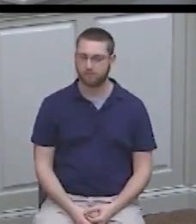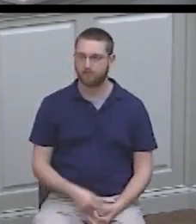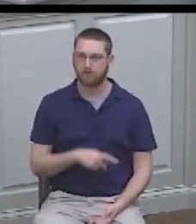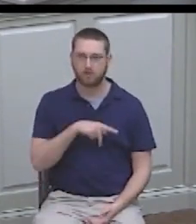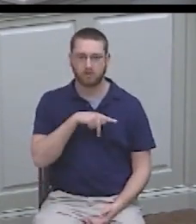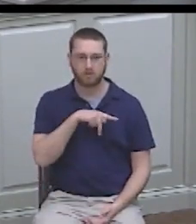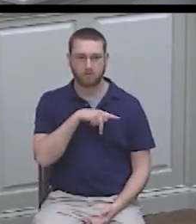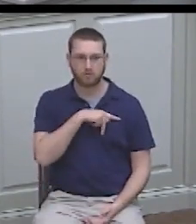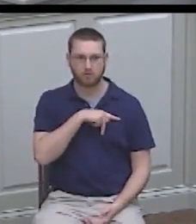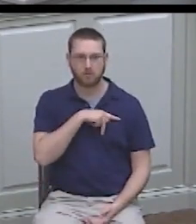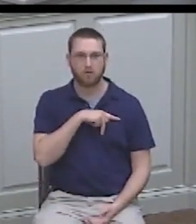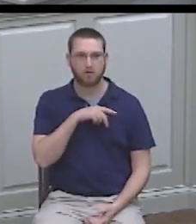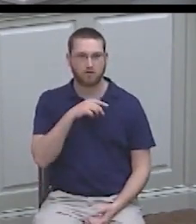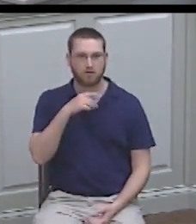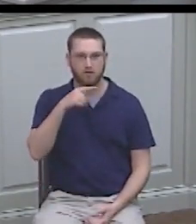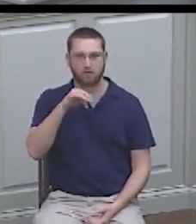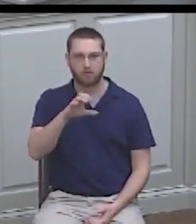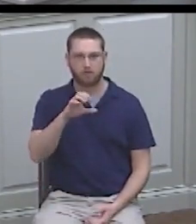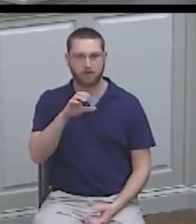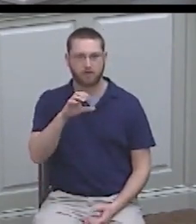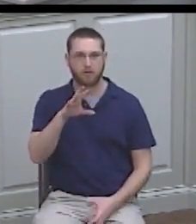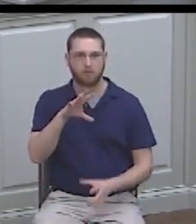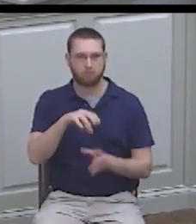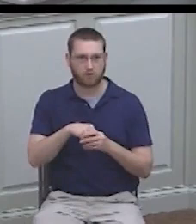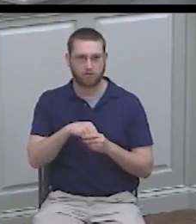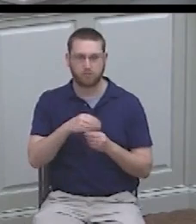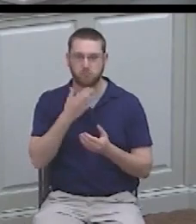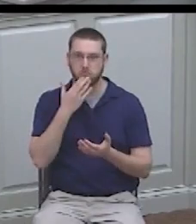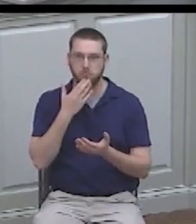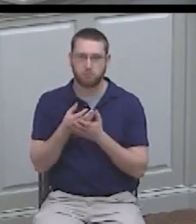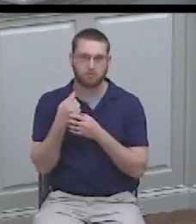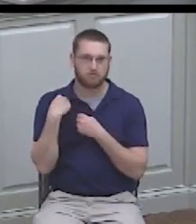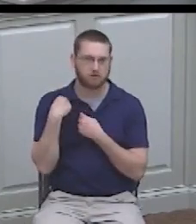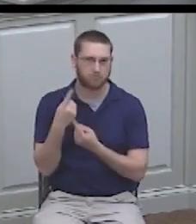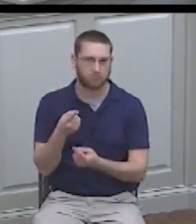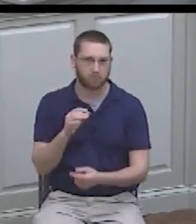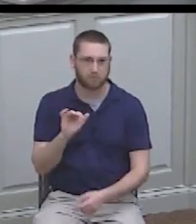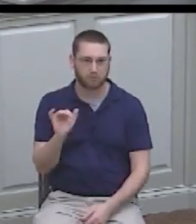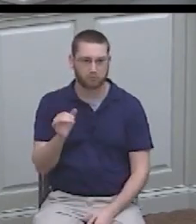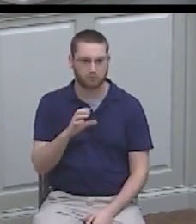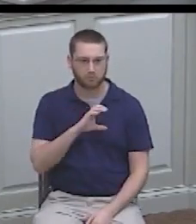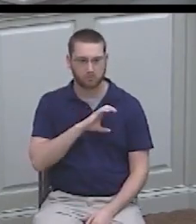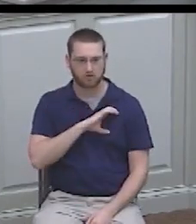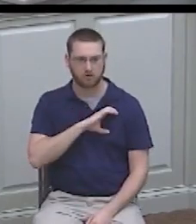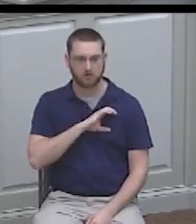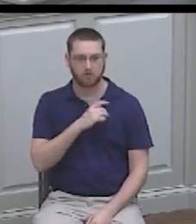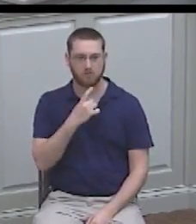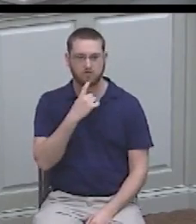Public input's been good on this. Yes. I have one quick question. If,